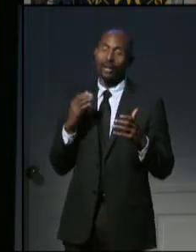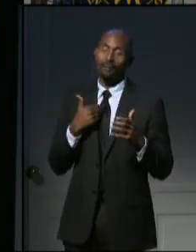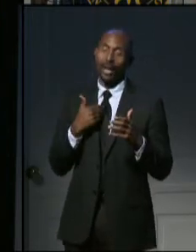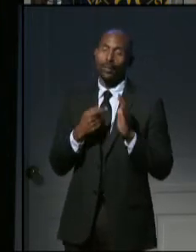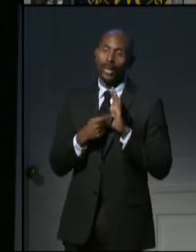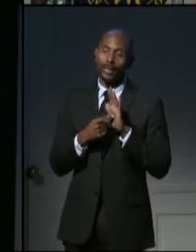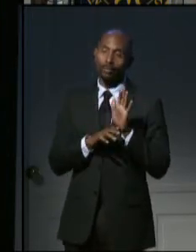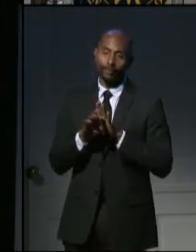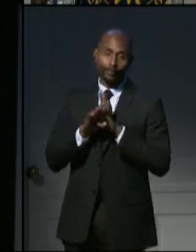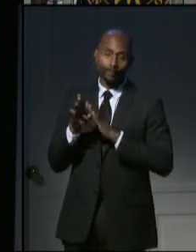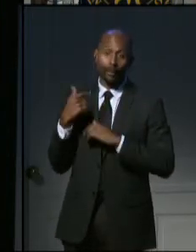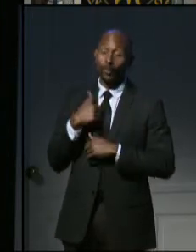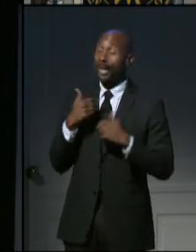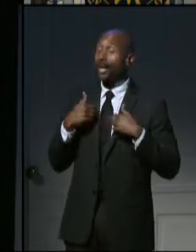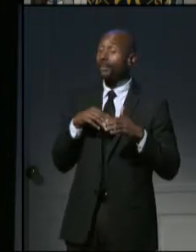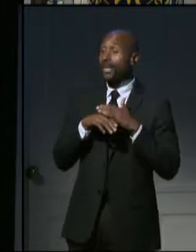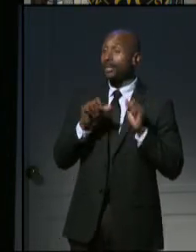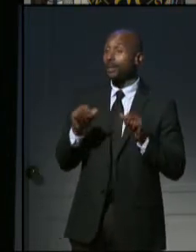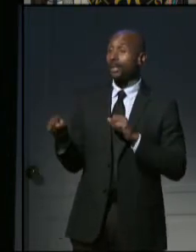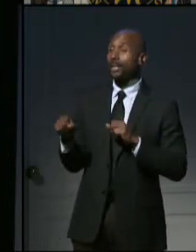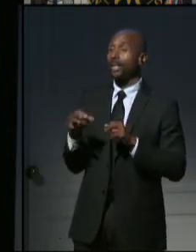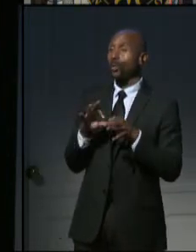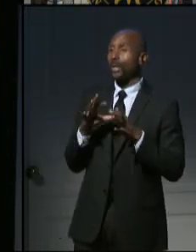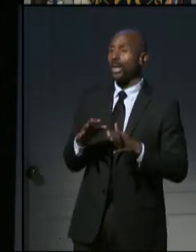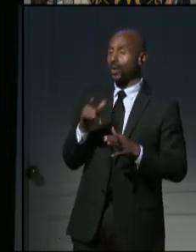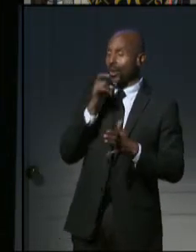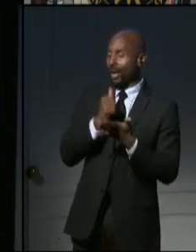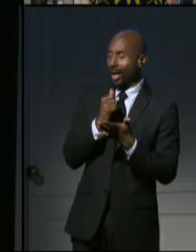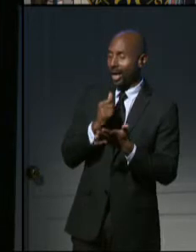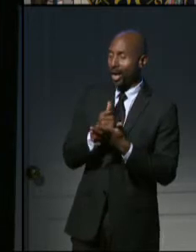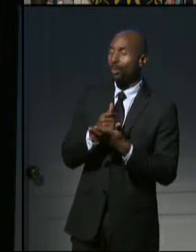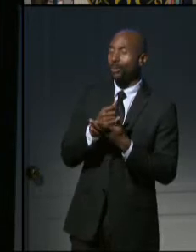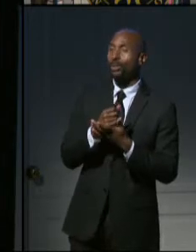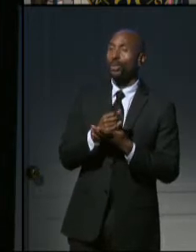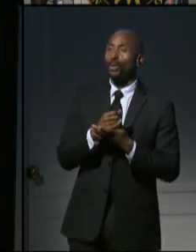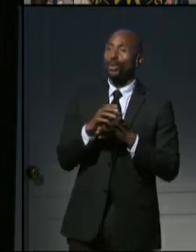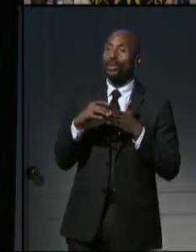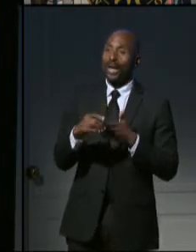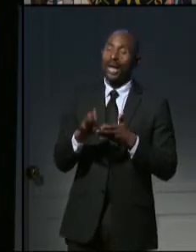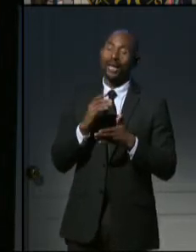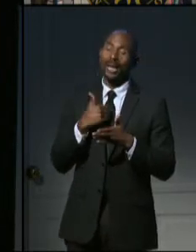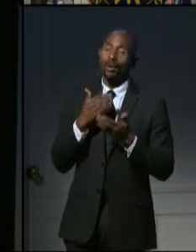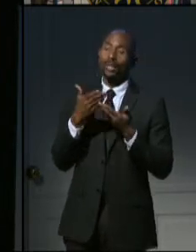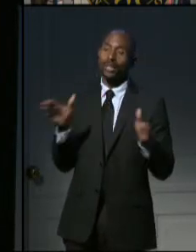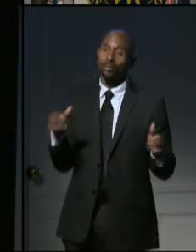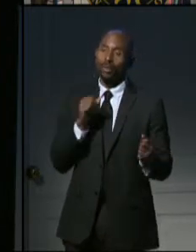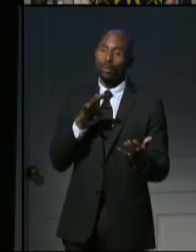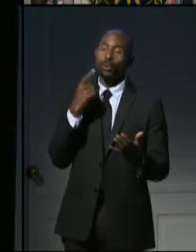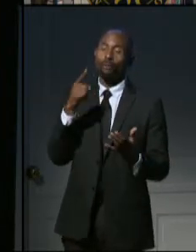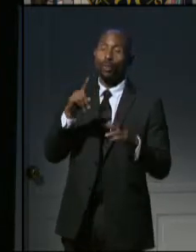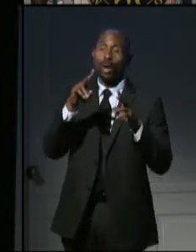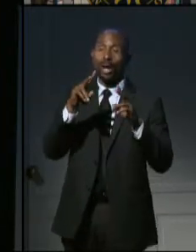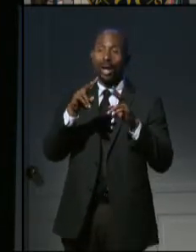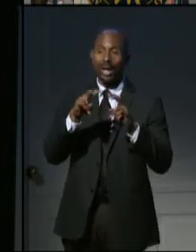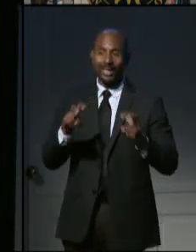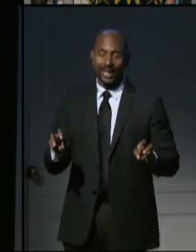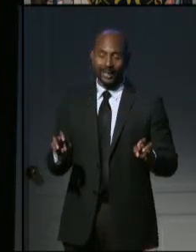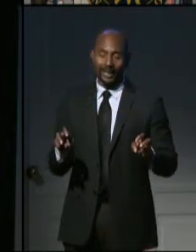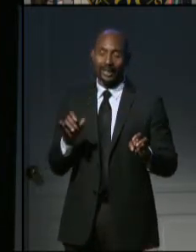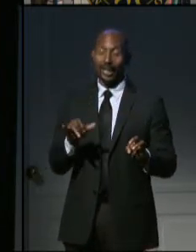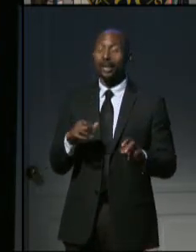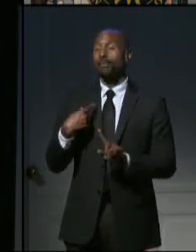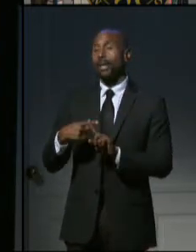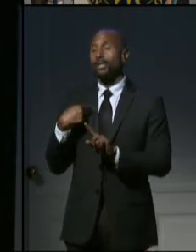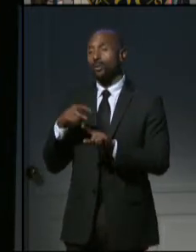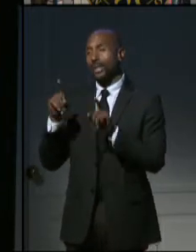We have an accessibility coordinator that helps to inform our overall approach to accessibility. And then, of course, we do accessibility